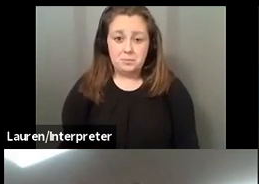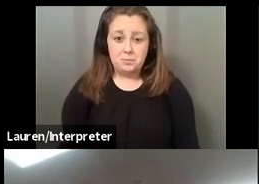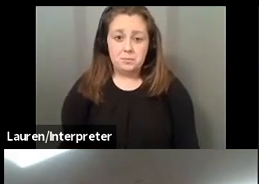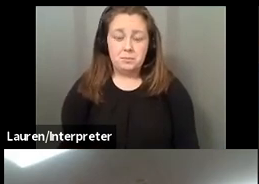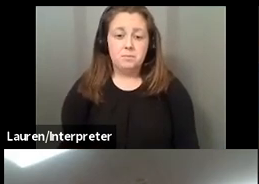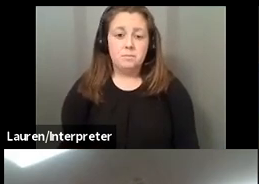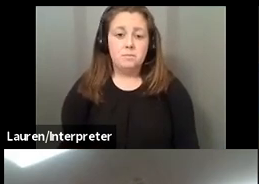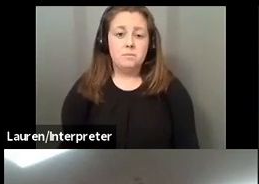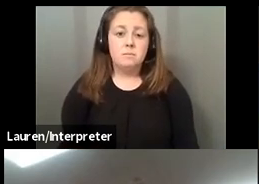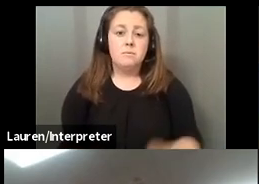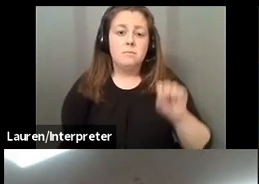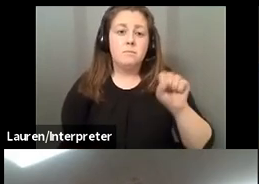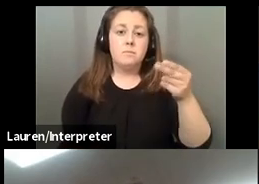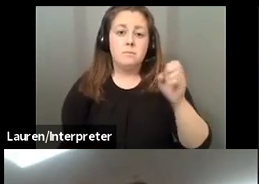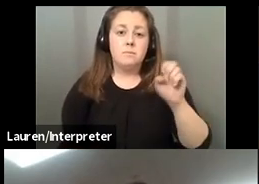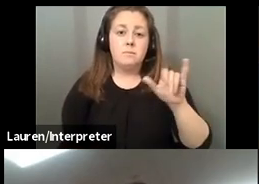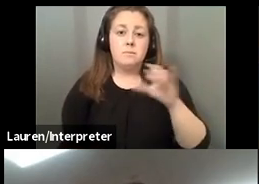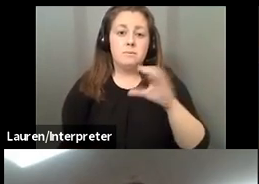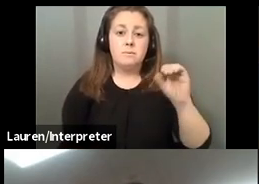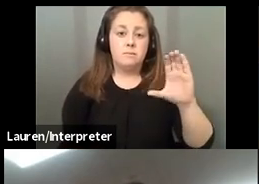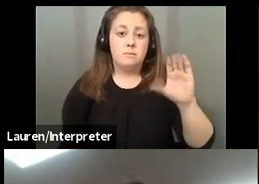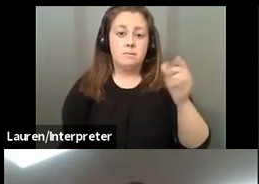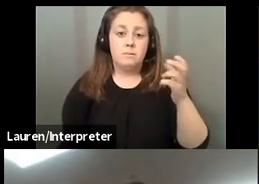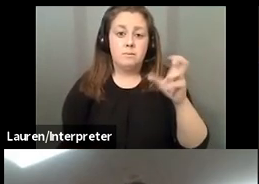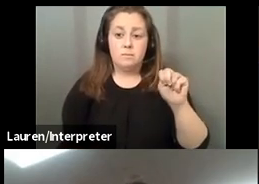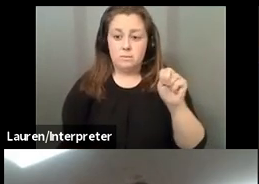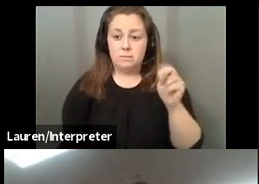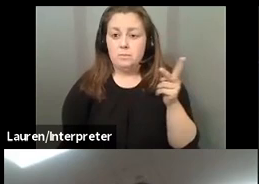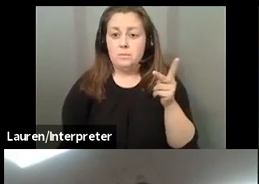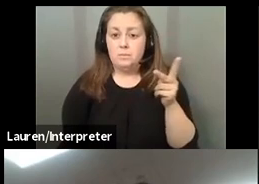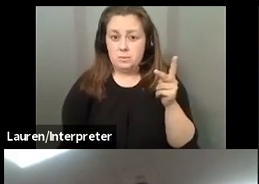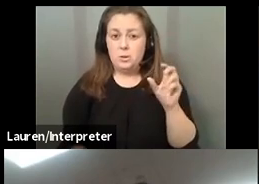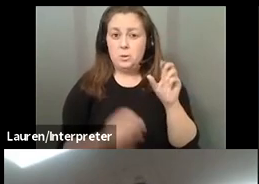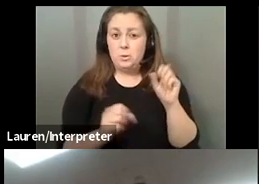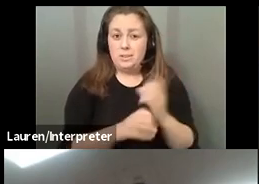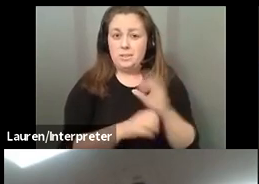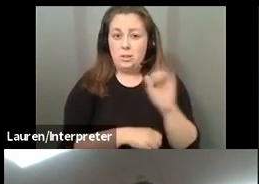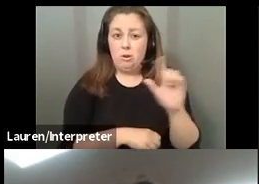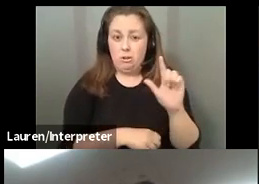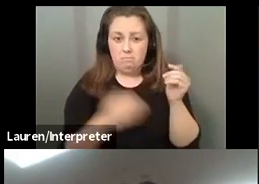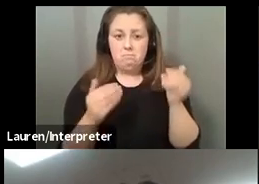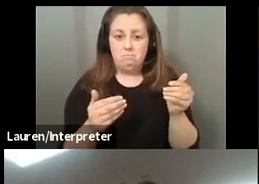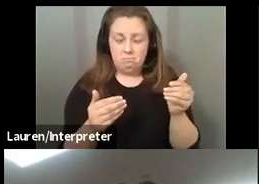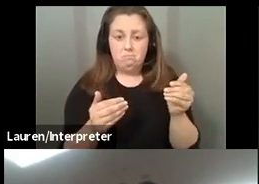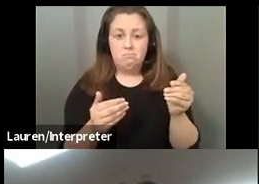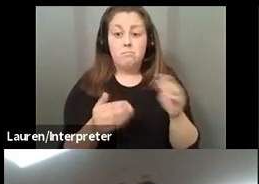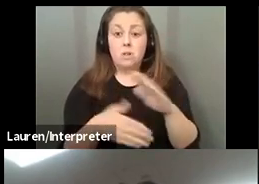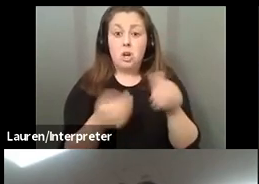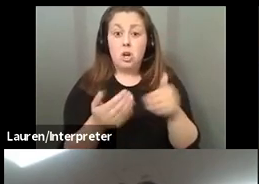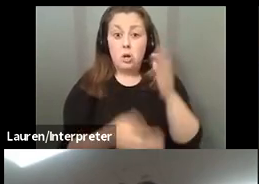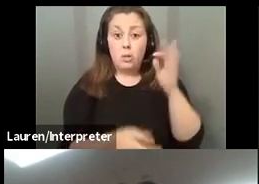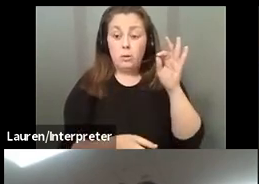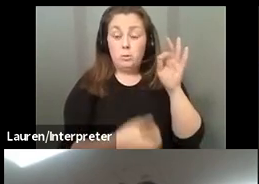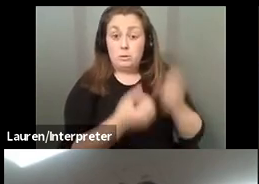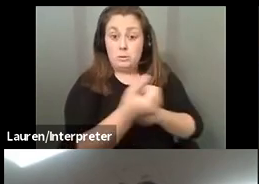You have Sheedy and Cohen. You can take your call. You vote. Okay. All those in favor of those nominations